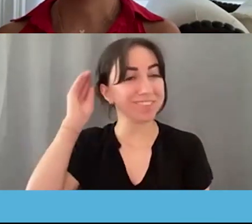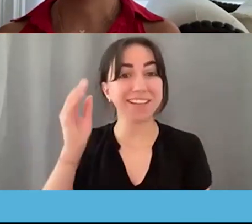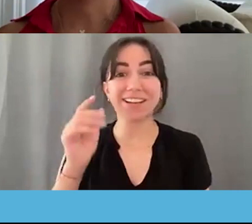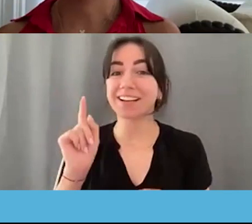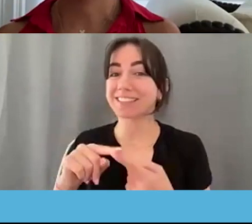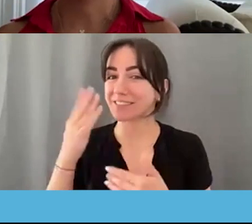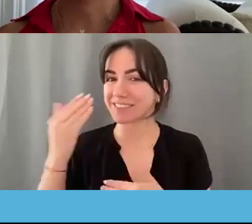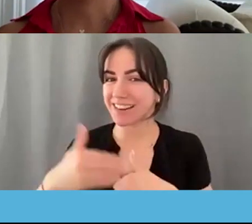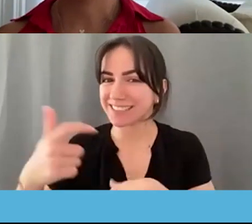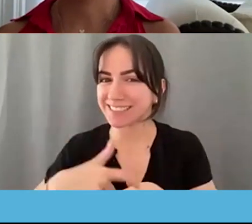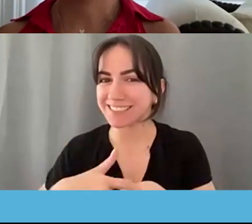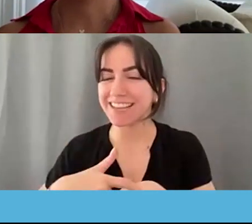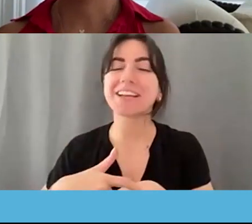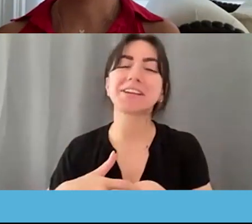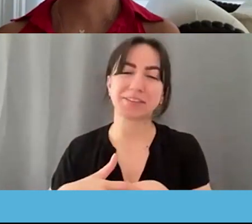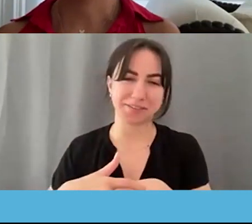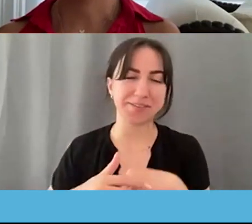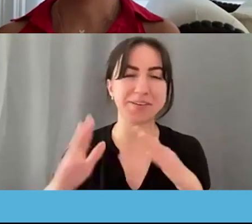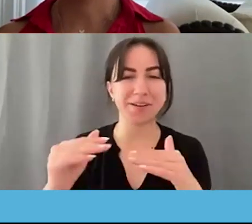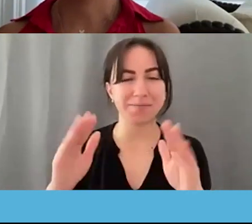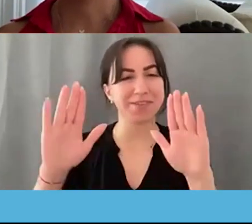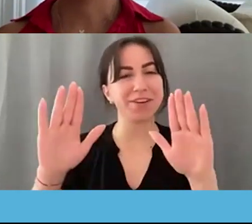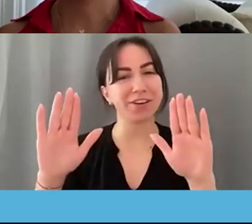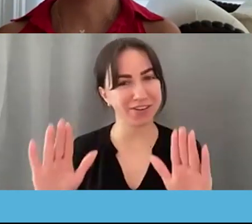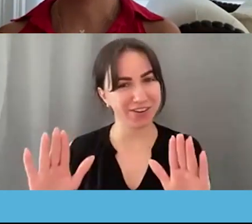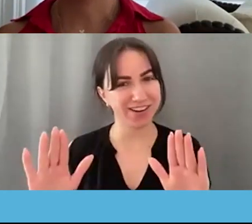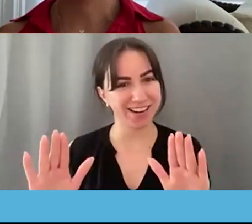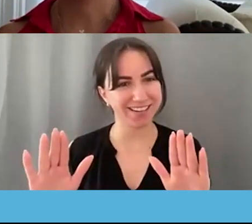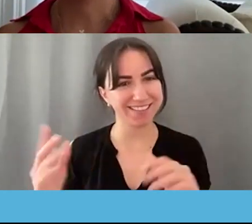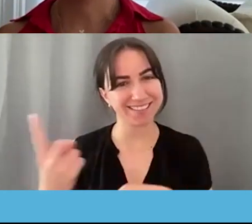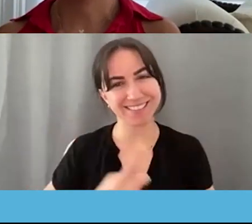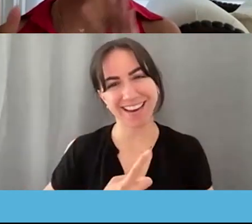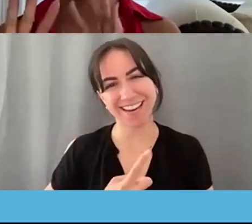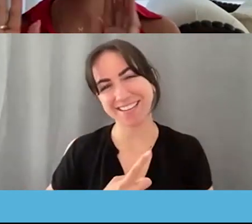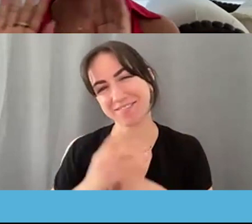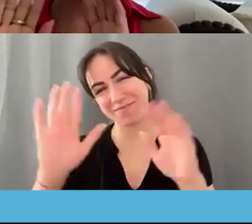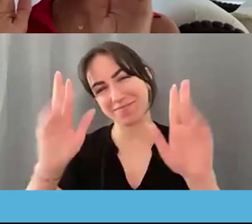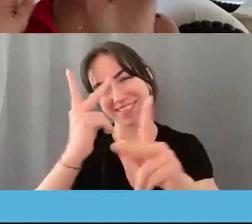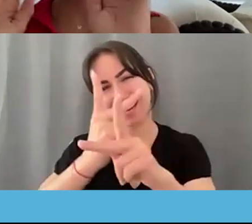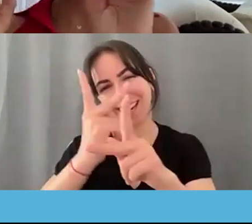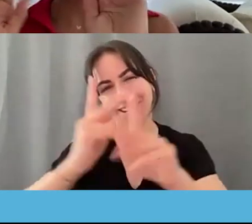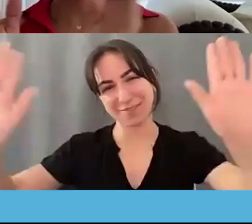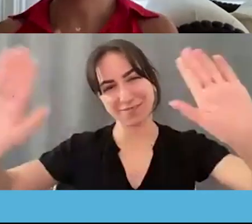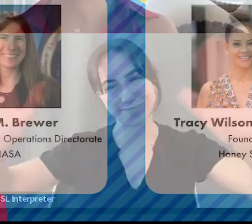next time, we hope that you all have a lovely, wonderful day. Take care, everybody.